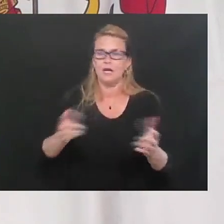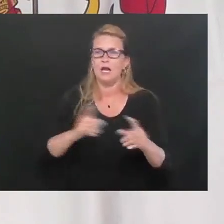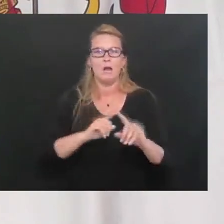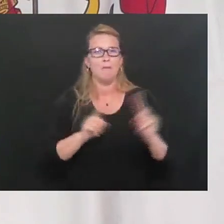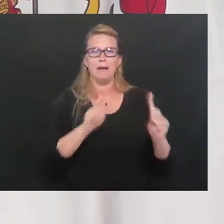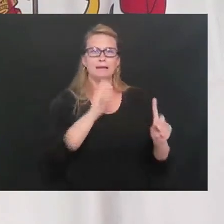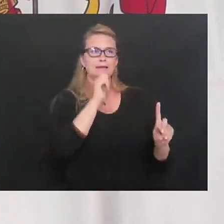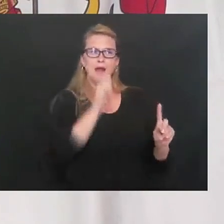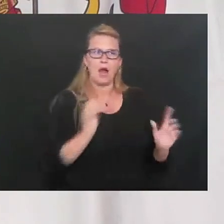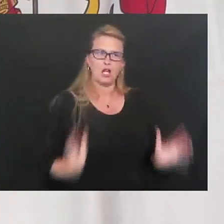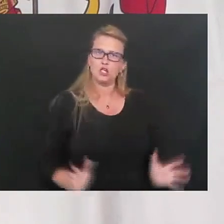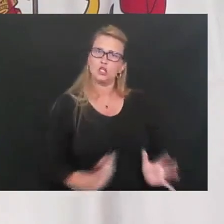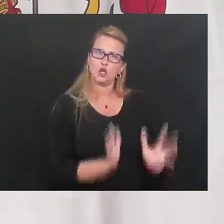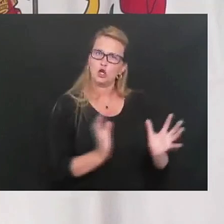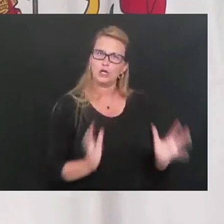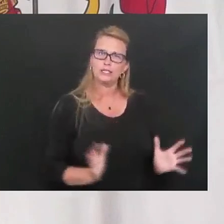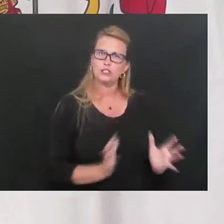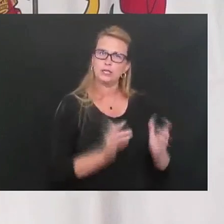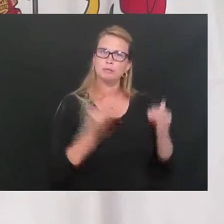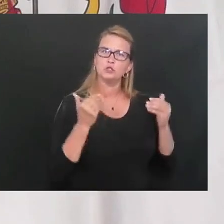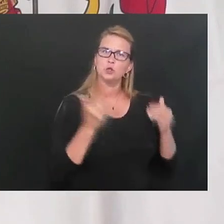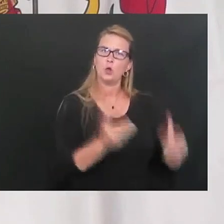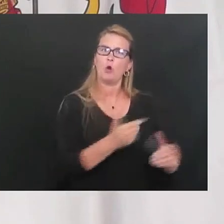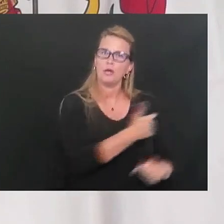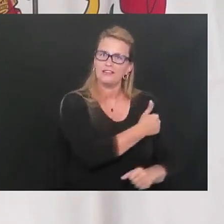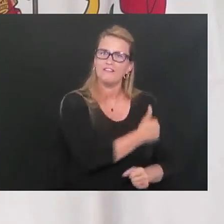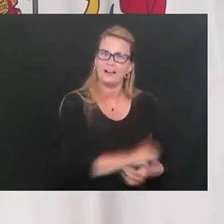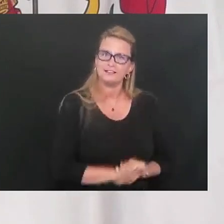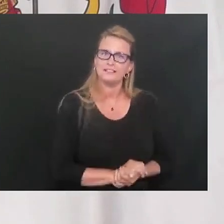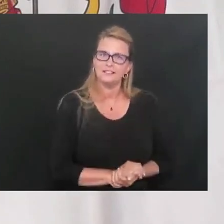encouraging your family members to get vaccinated?